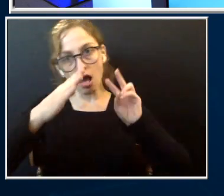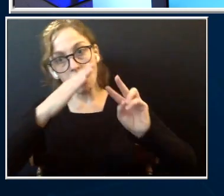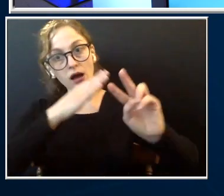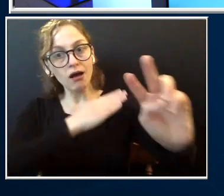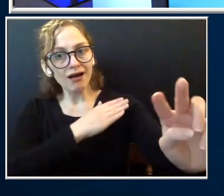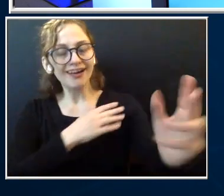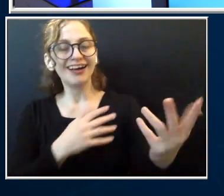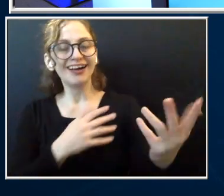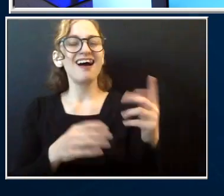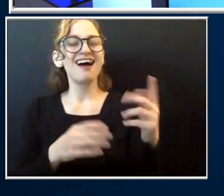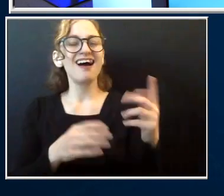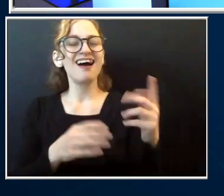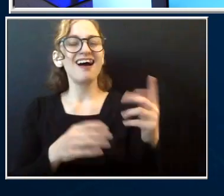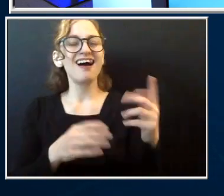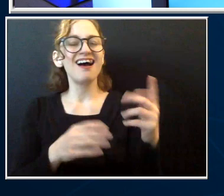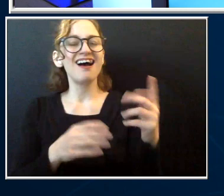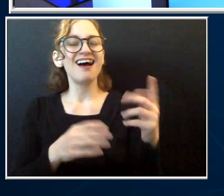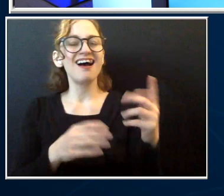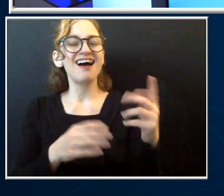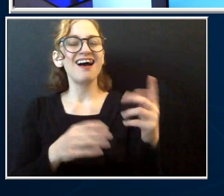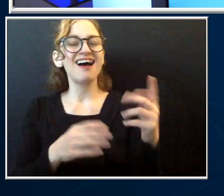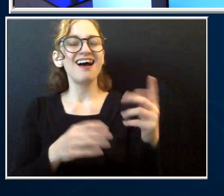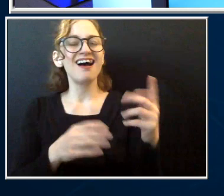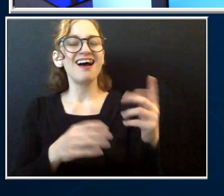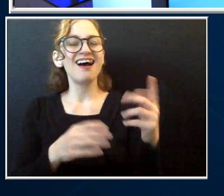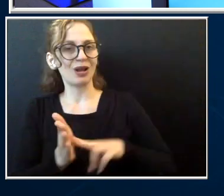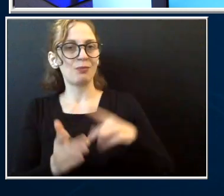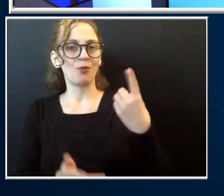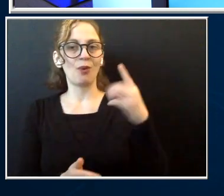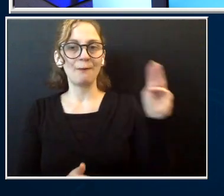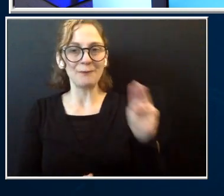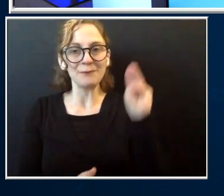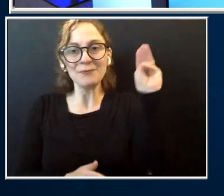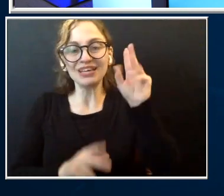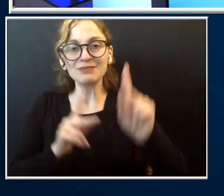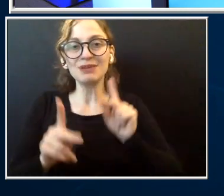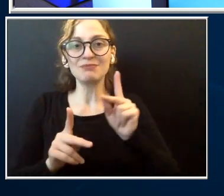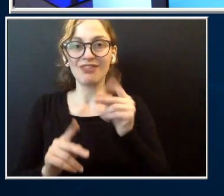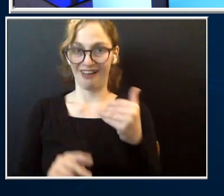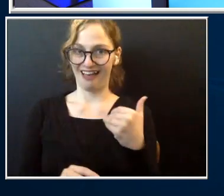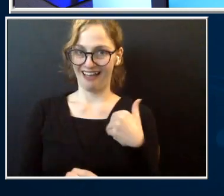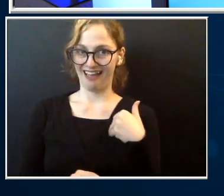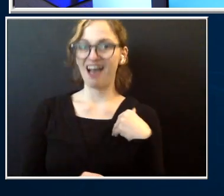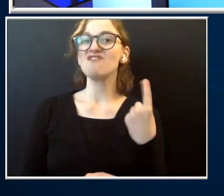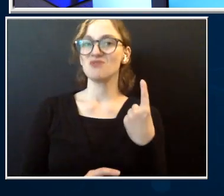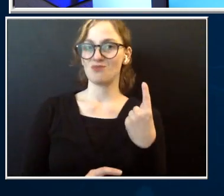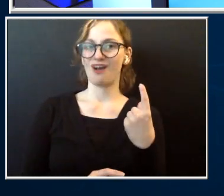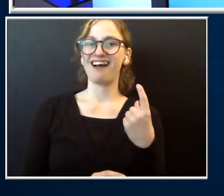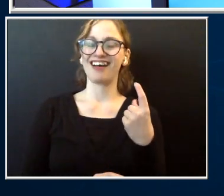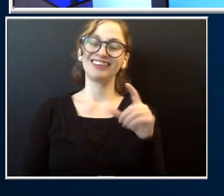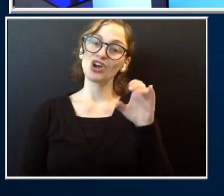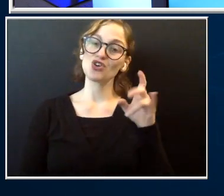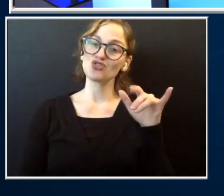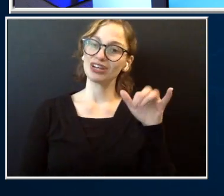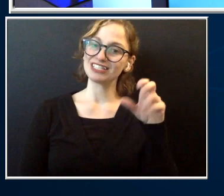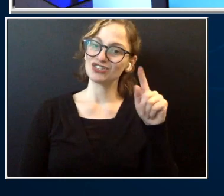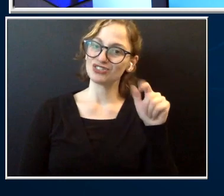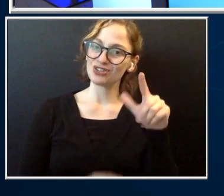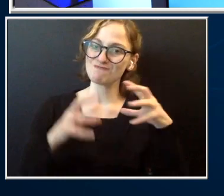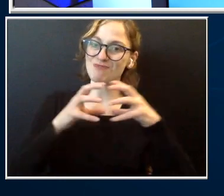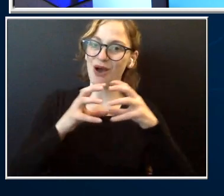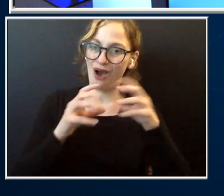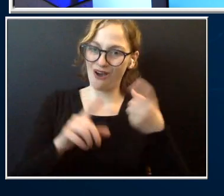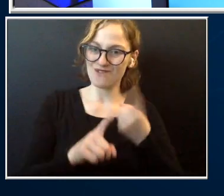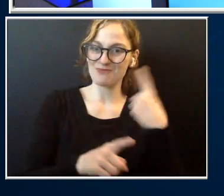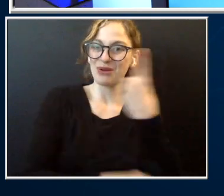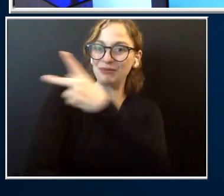people? Well, actually, I have a crystal ball from a patient of mine. It still doesn't work. Do you However, have a Star Trek sweater?